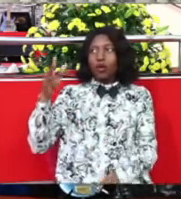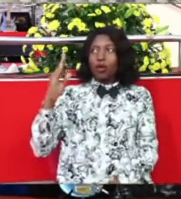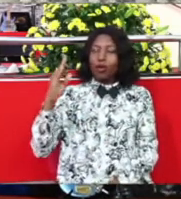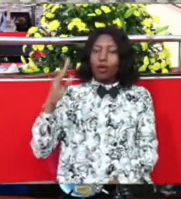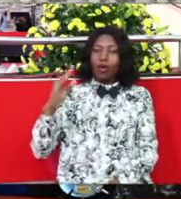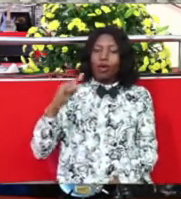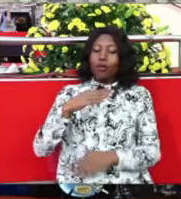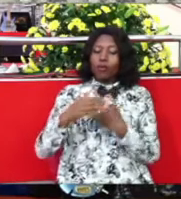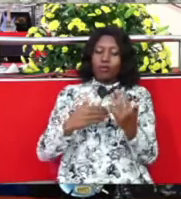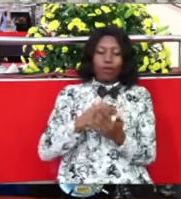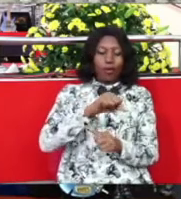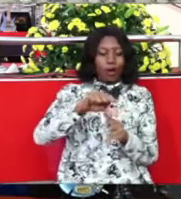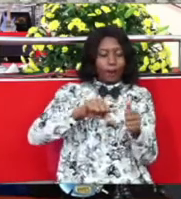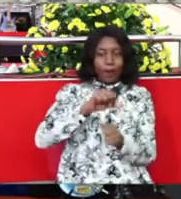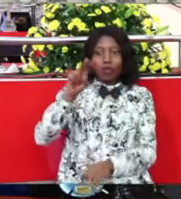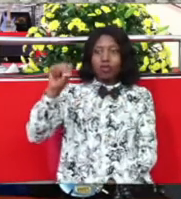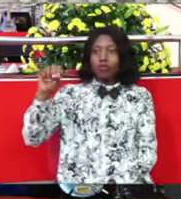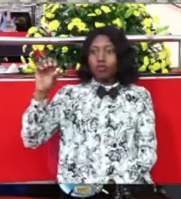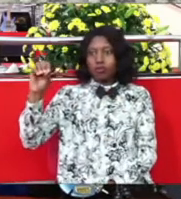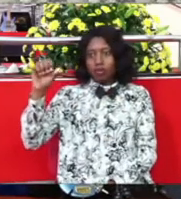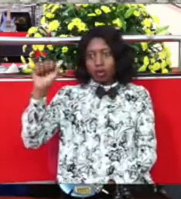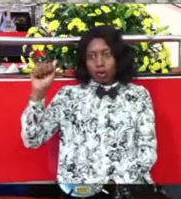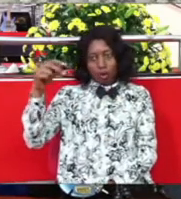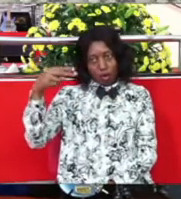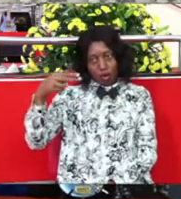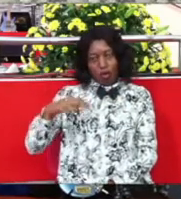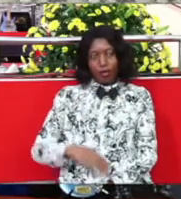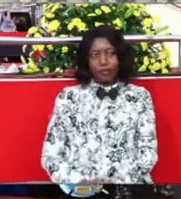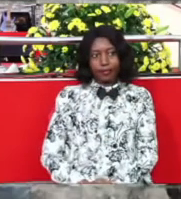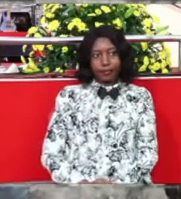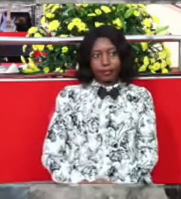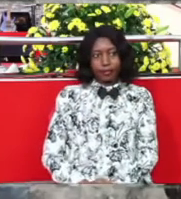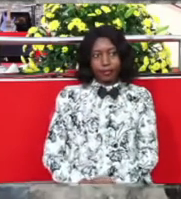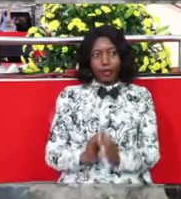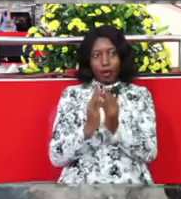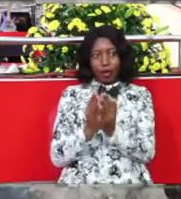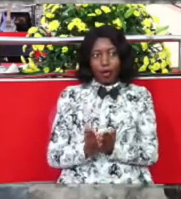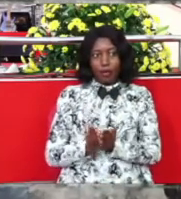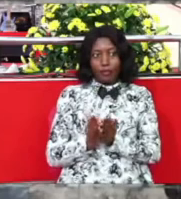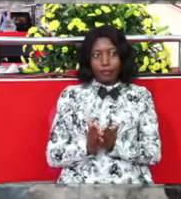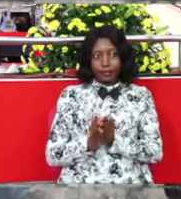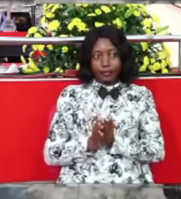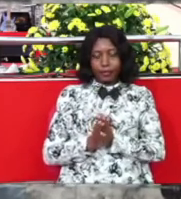alikuwa anajishughulikia, anajitetea isipokuwa Mungu akawa tu na familia ile ya Noah. If you read the story of Genesis 8, soma